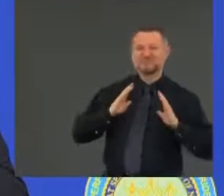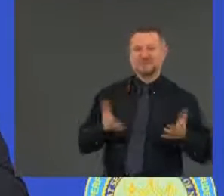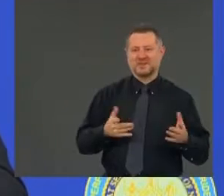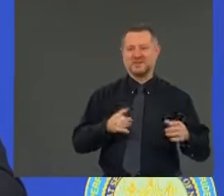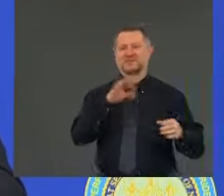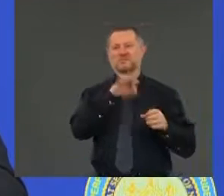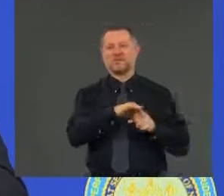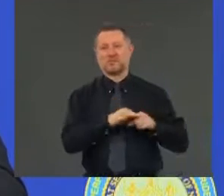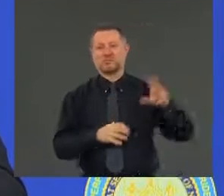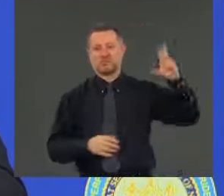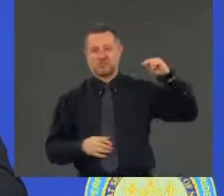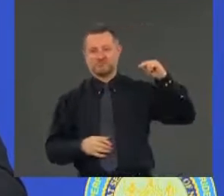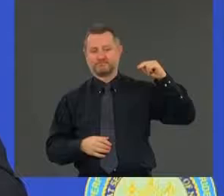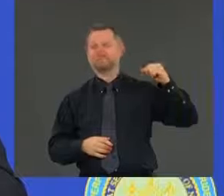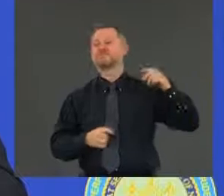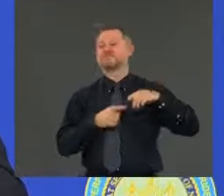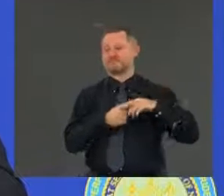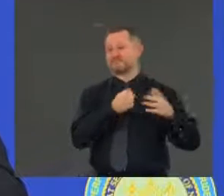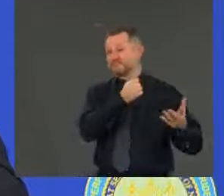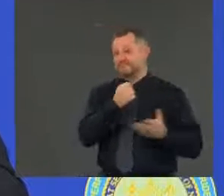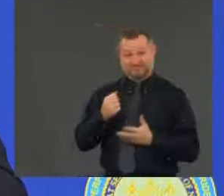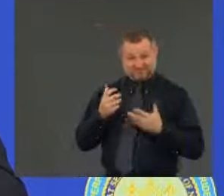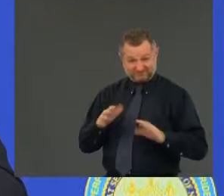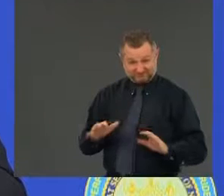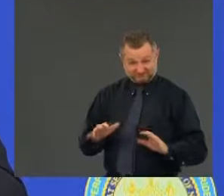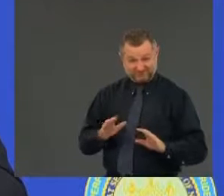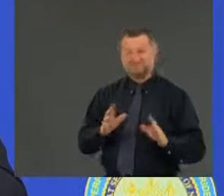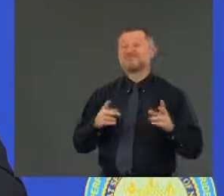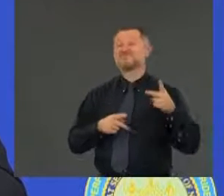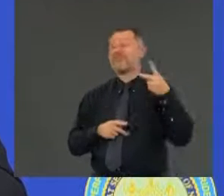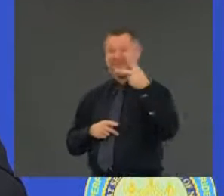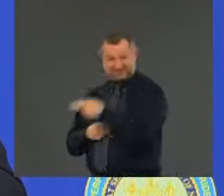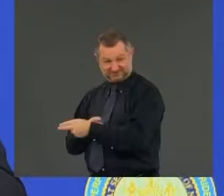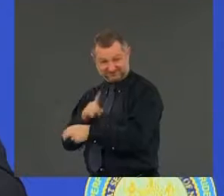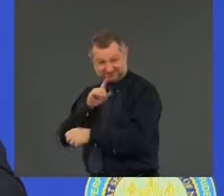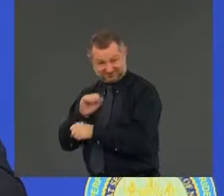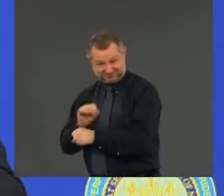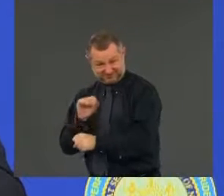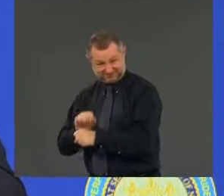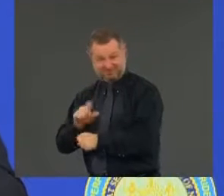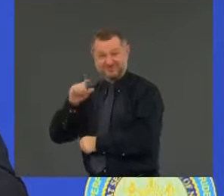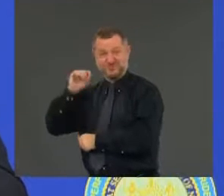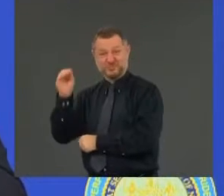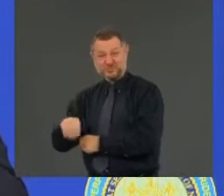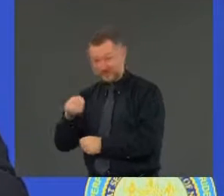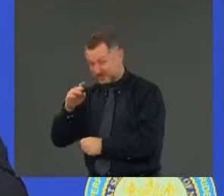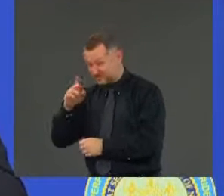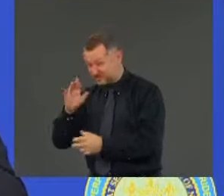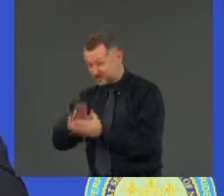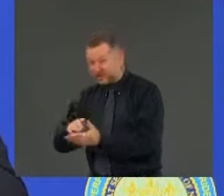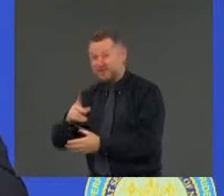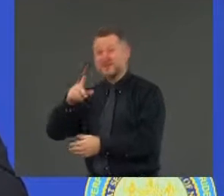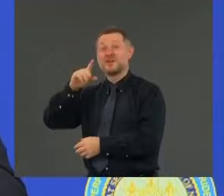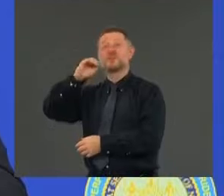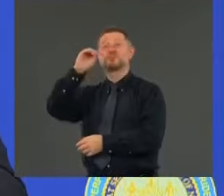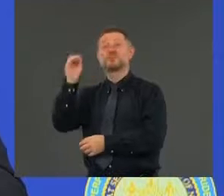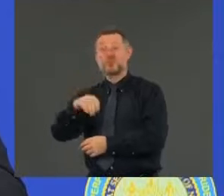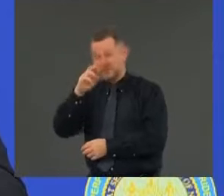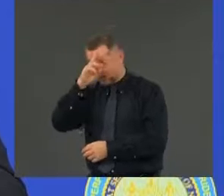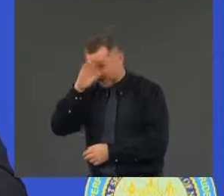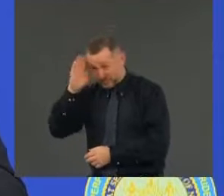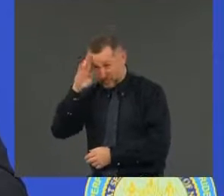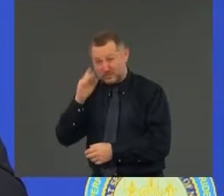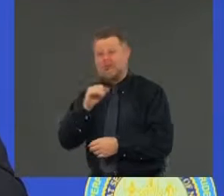cut police and fire 20%, then don't fund New York. If you want to cut our hospitals 20%, don't fund New York.